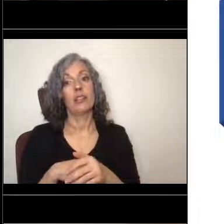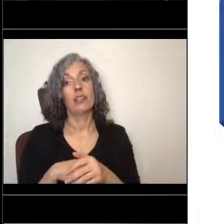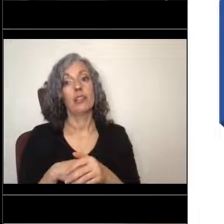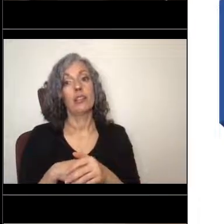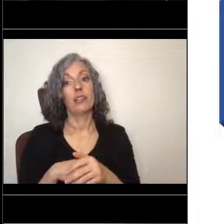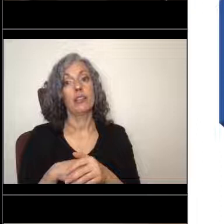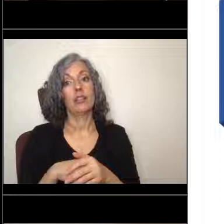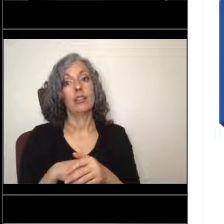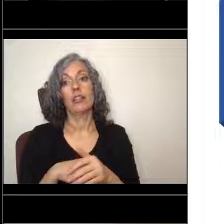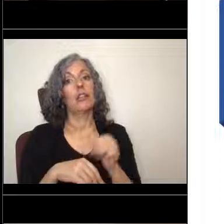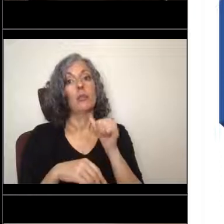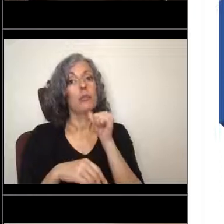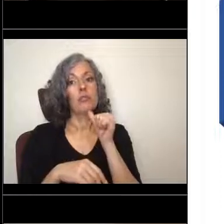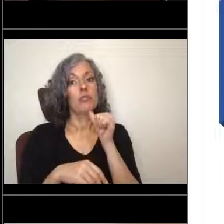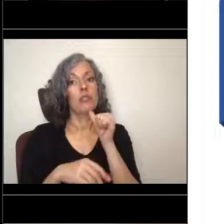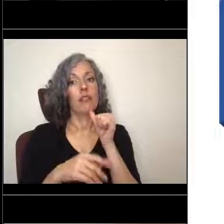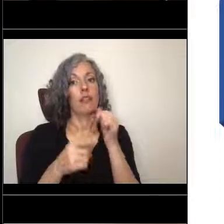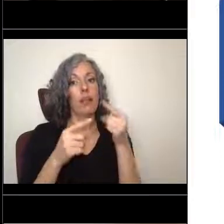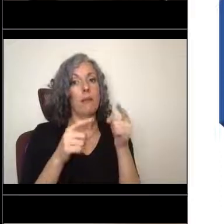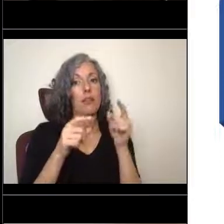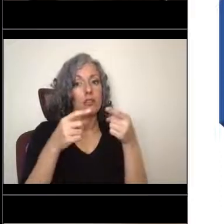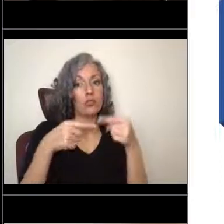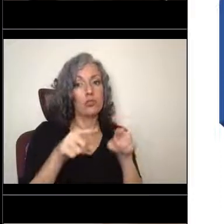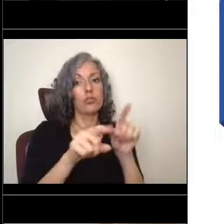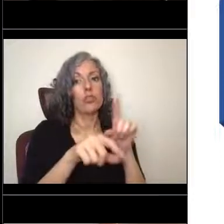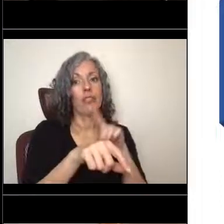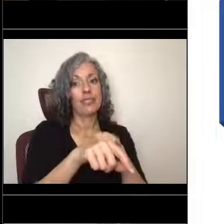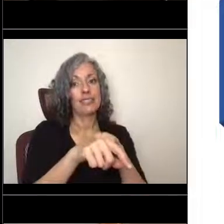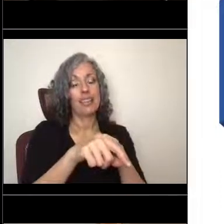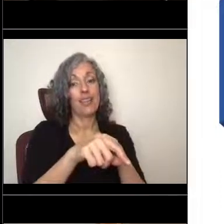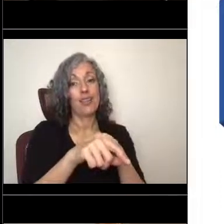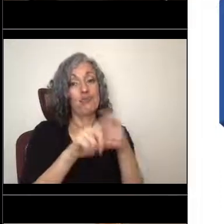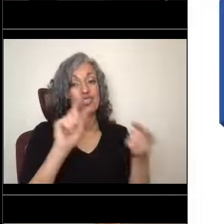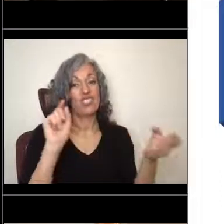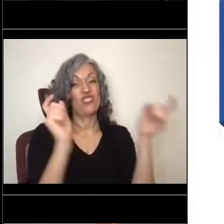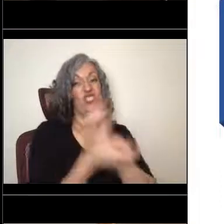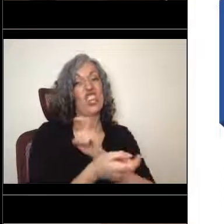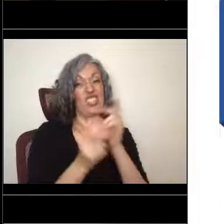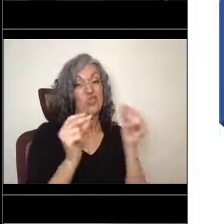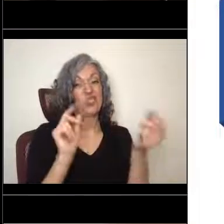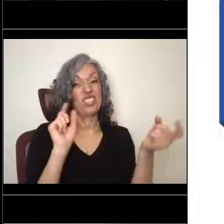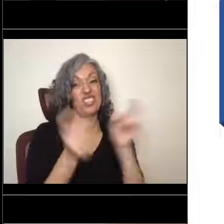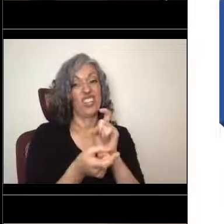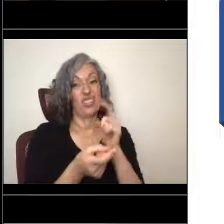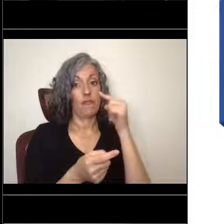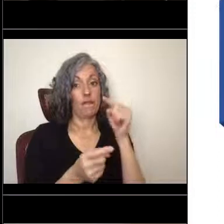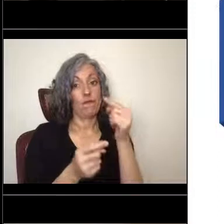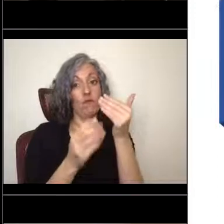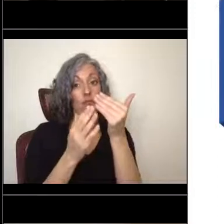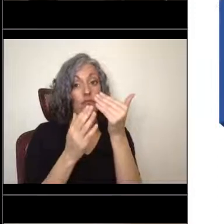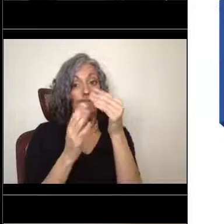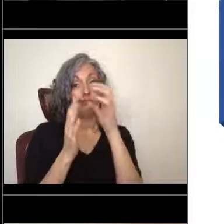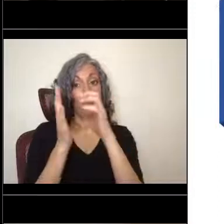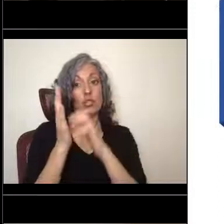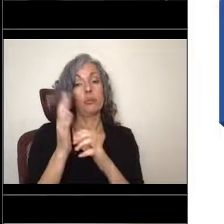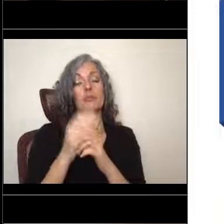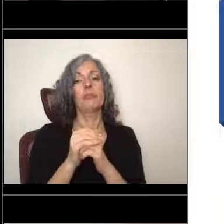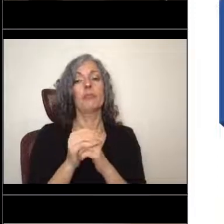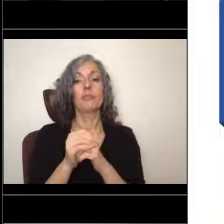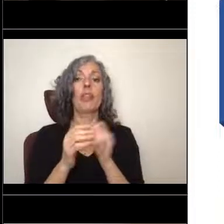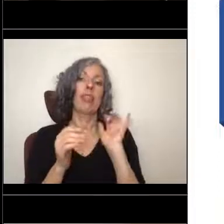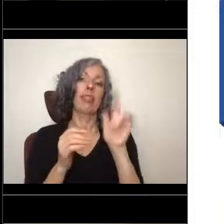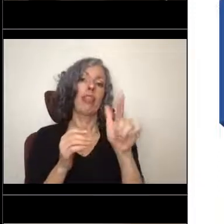not conducted at the time for a quick turnaround for the document. Later in the presentation, I'll talk more about